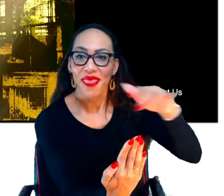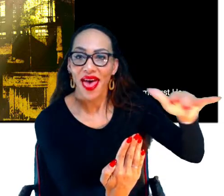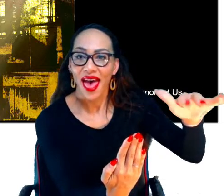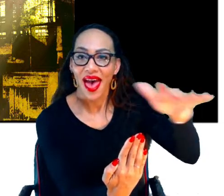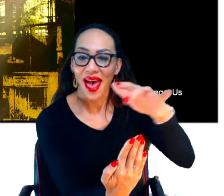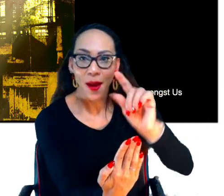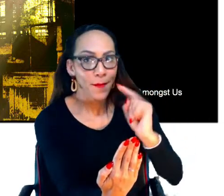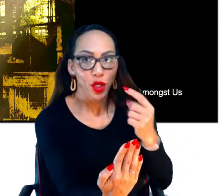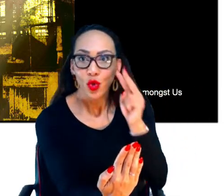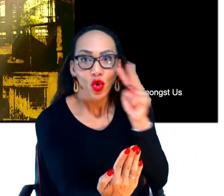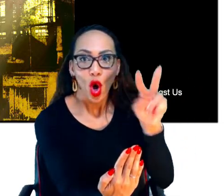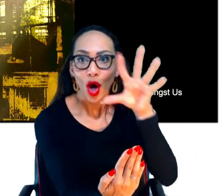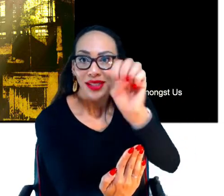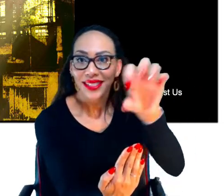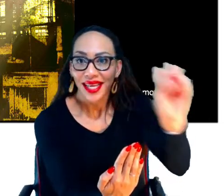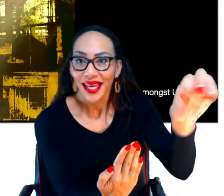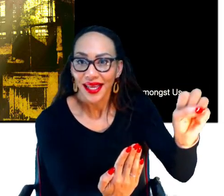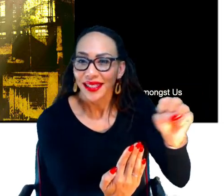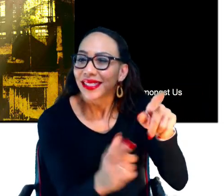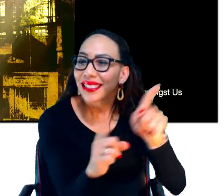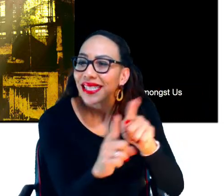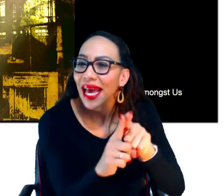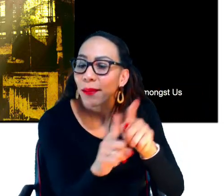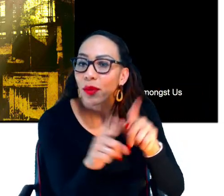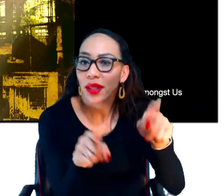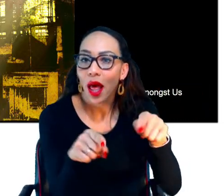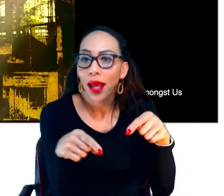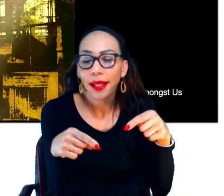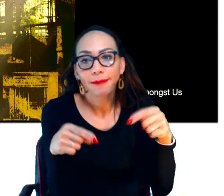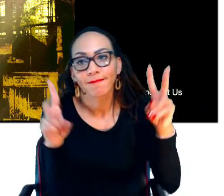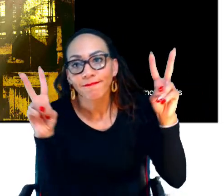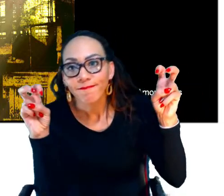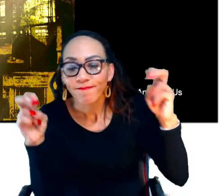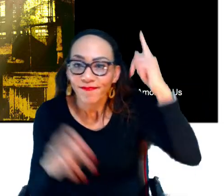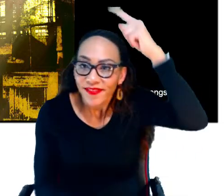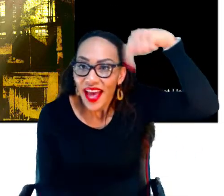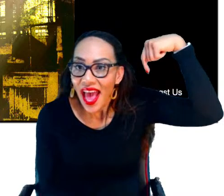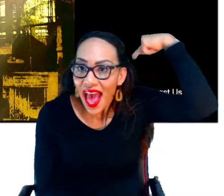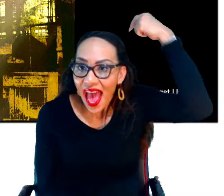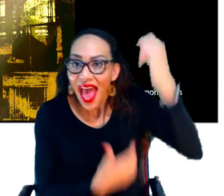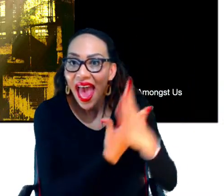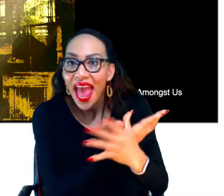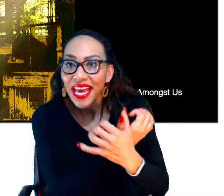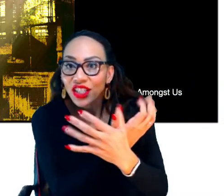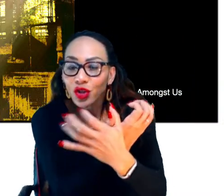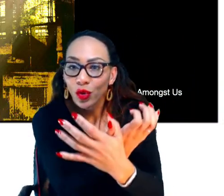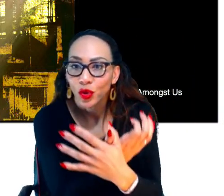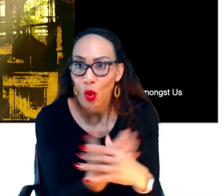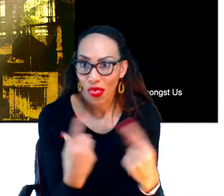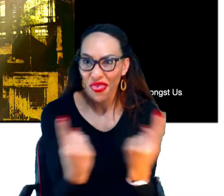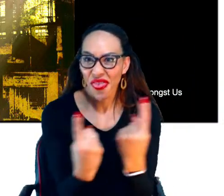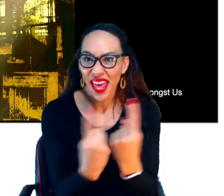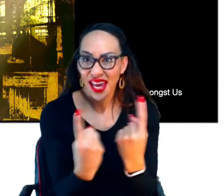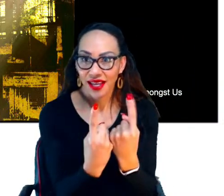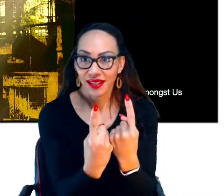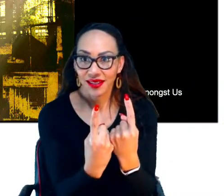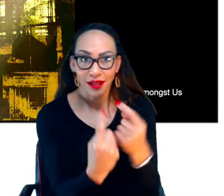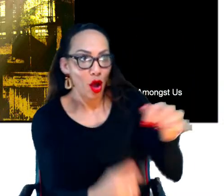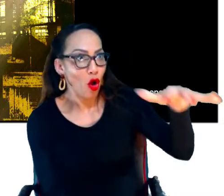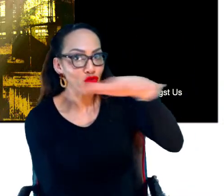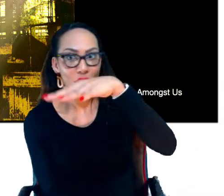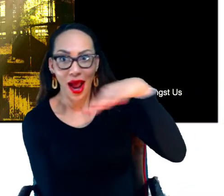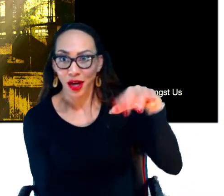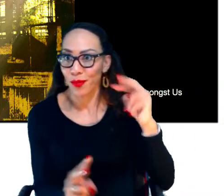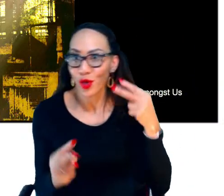with angels or entities or whatever. You know, there could be. So just exploring that idea of you've